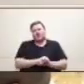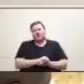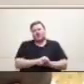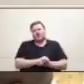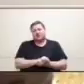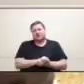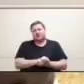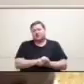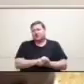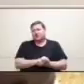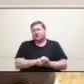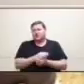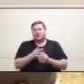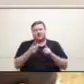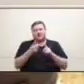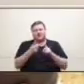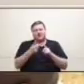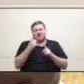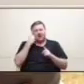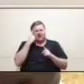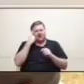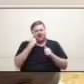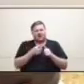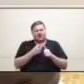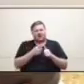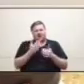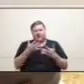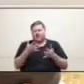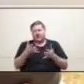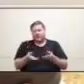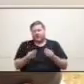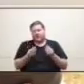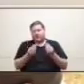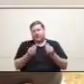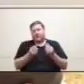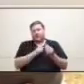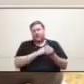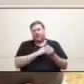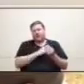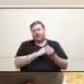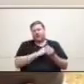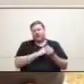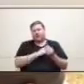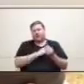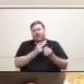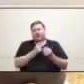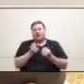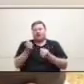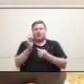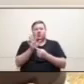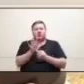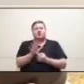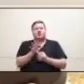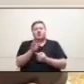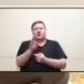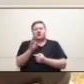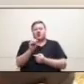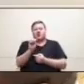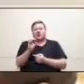I think I'm answered because the province, according to the presentation by the